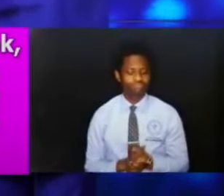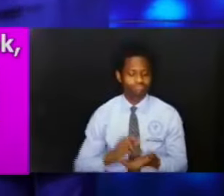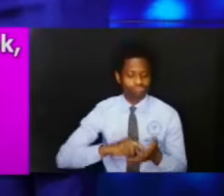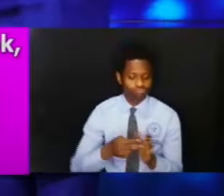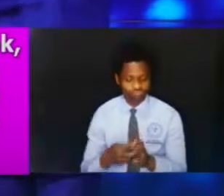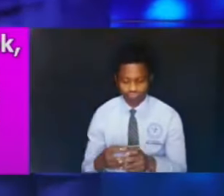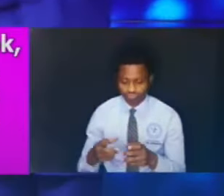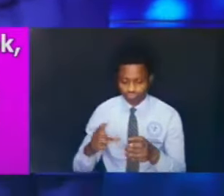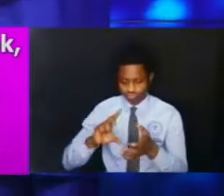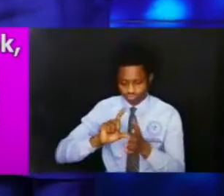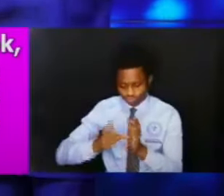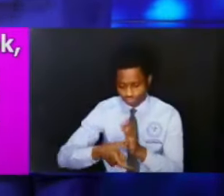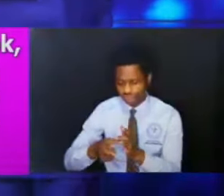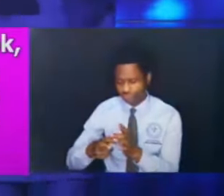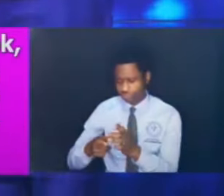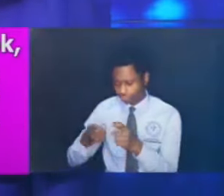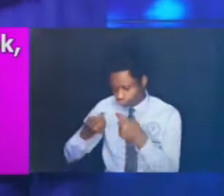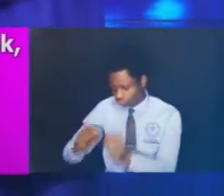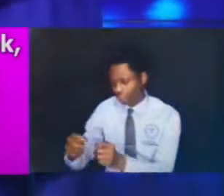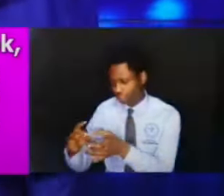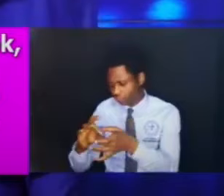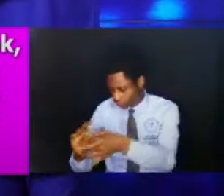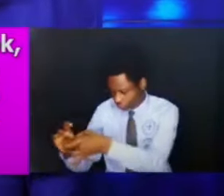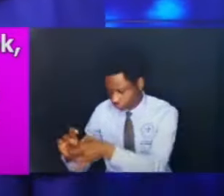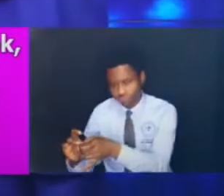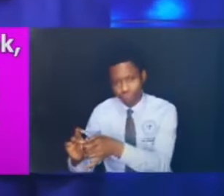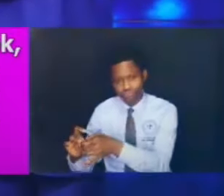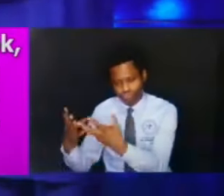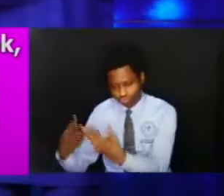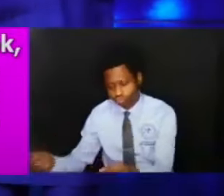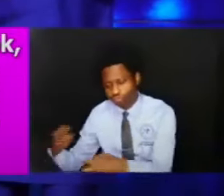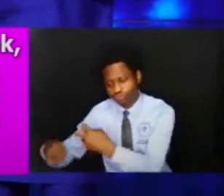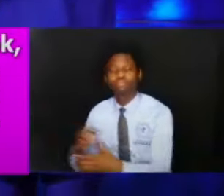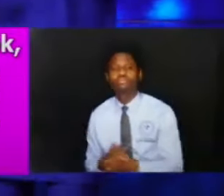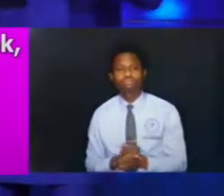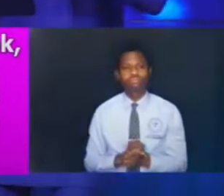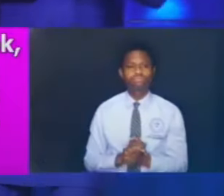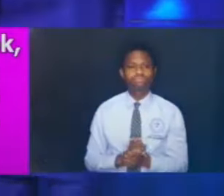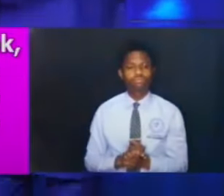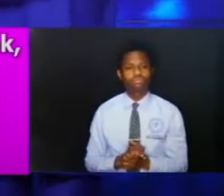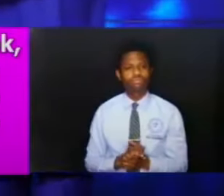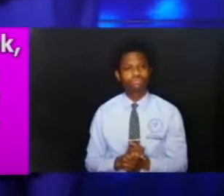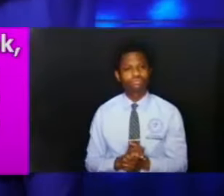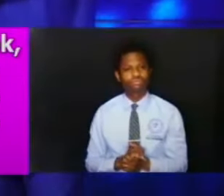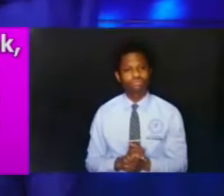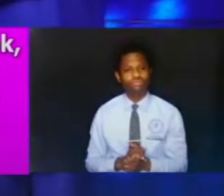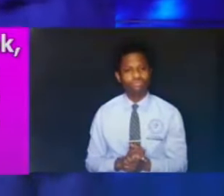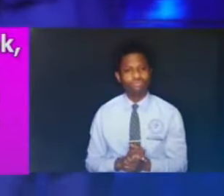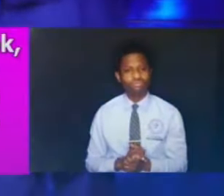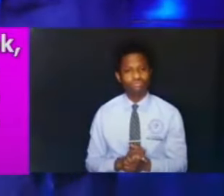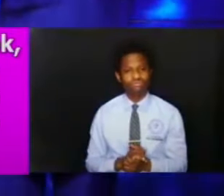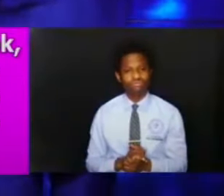amends. Me bon and pray nine mitia than panic and not just or bomb modern send ya was saying no obesity. But this is